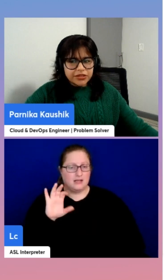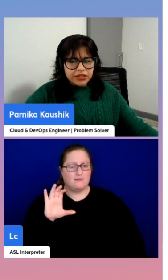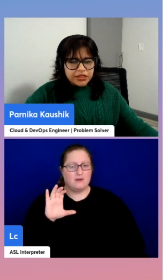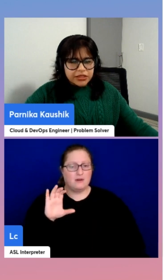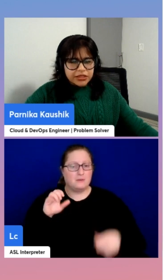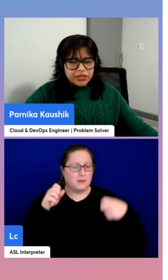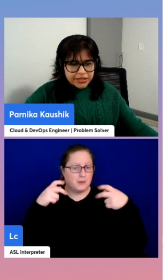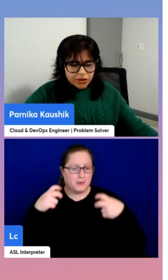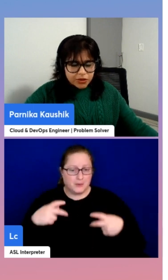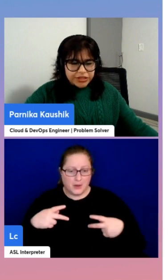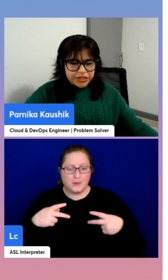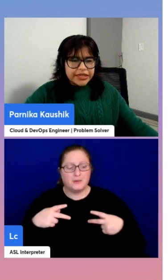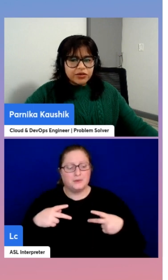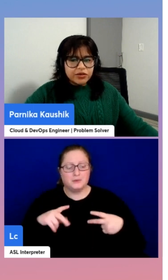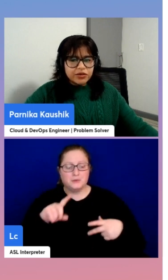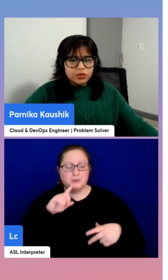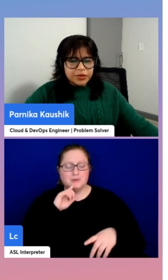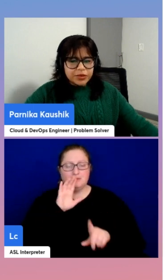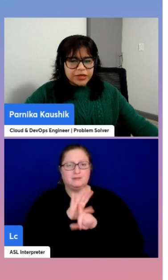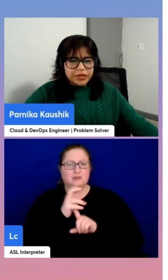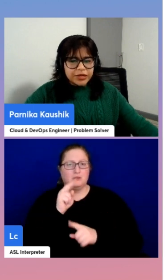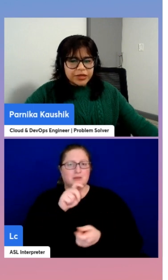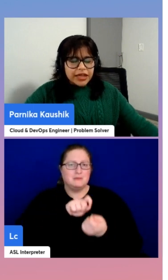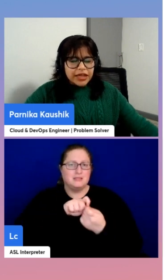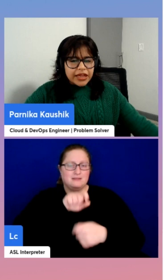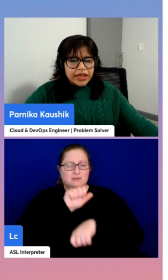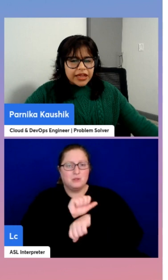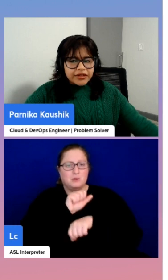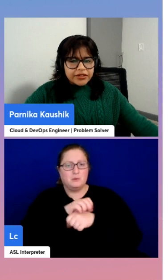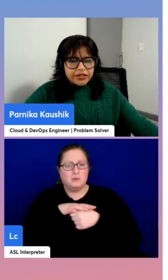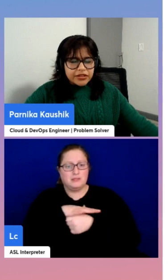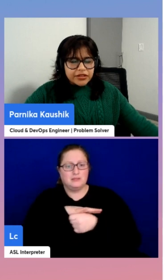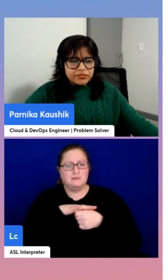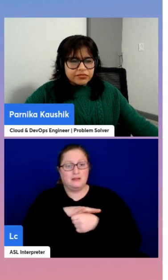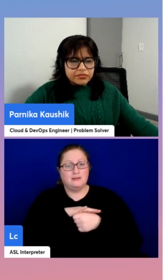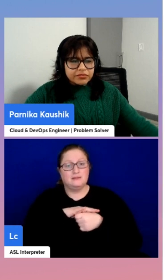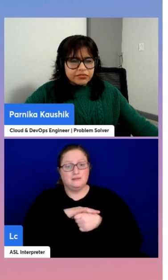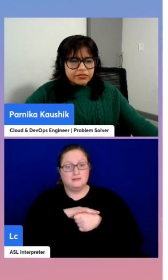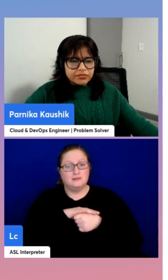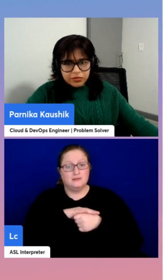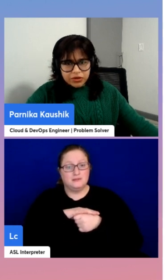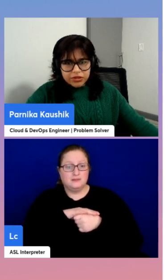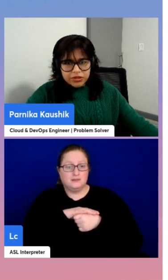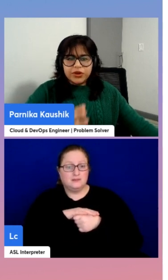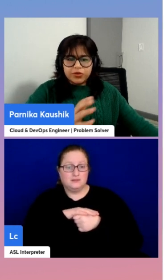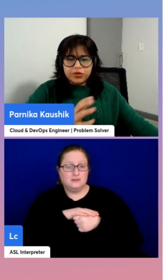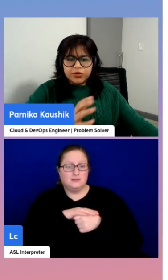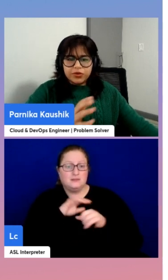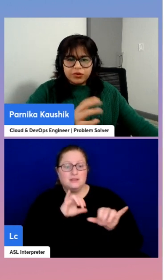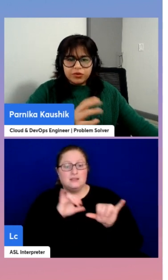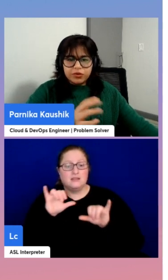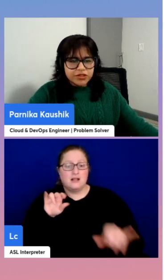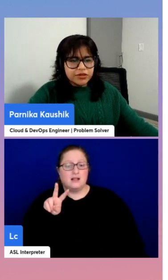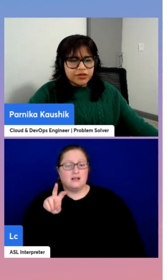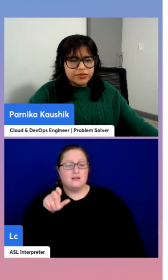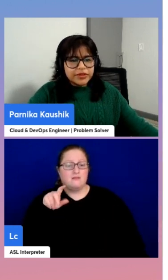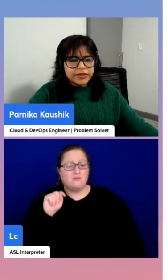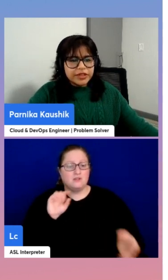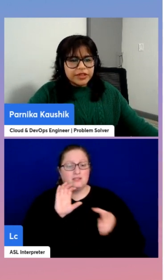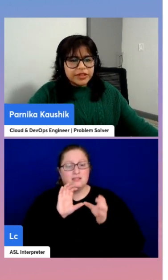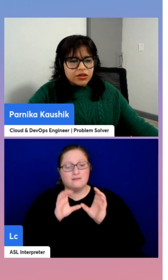It has its own dedicated workspace, and like Vault configure, like Vault